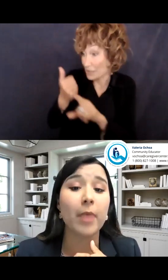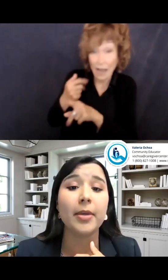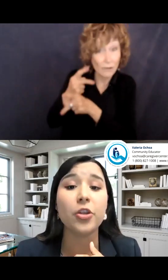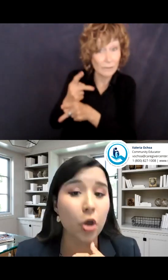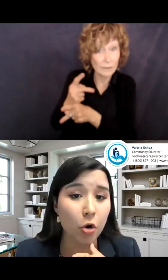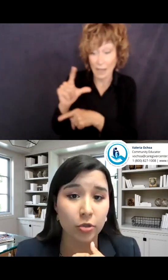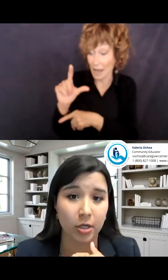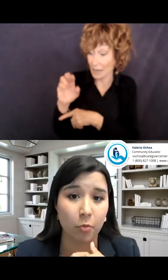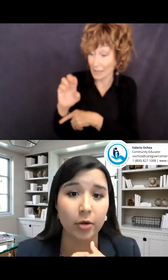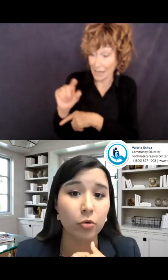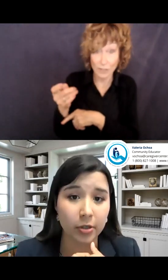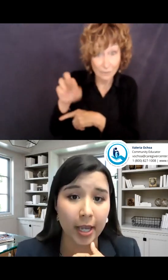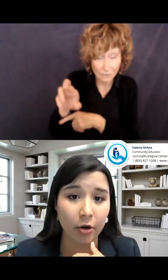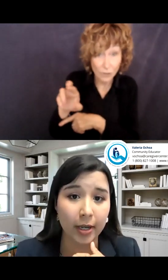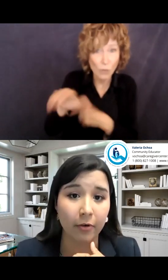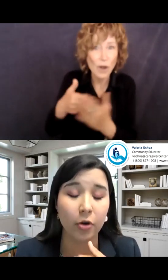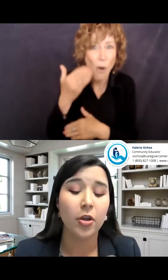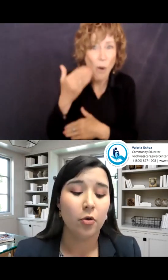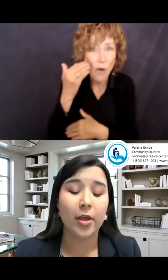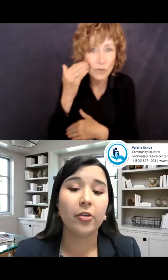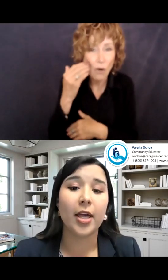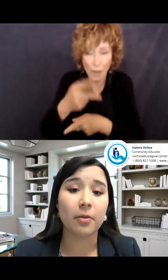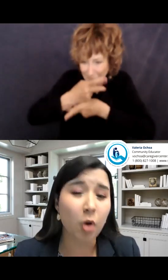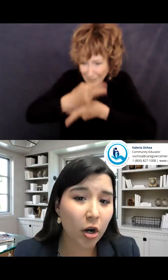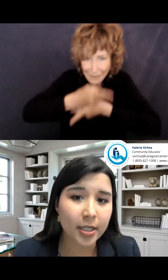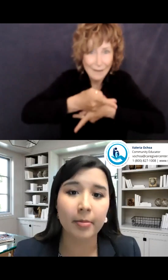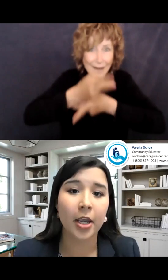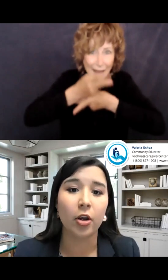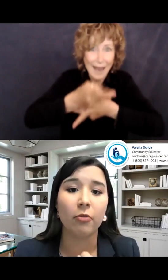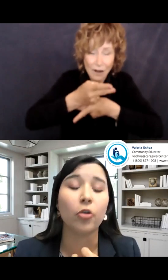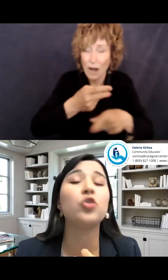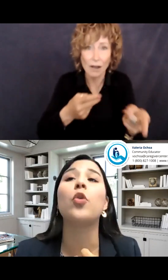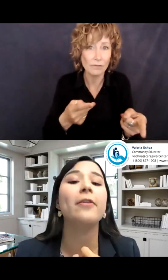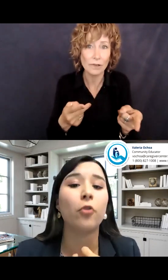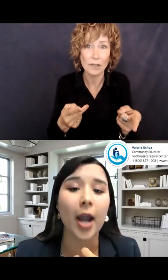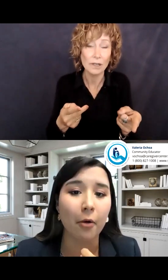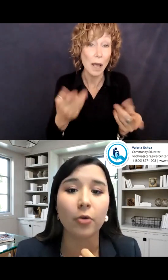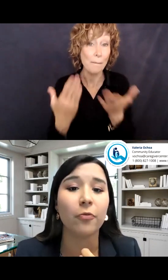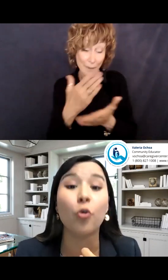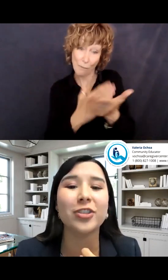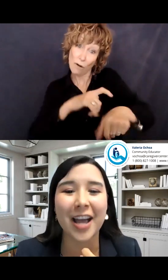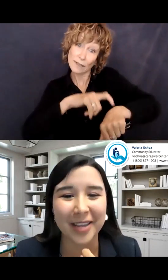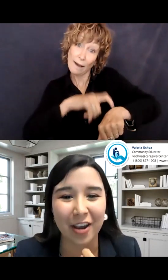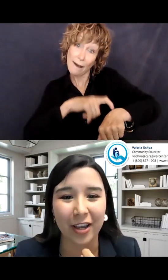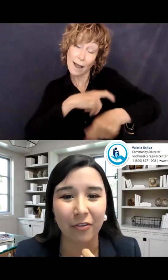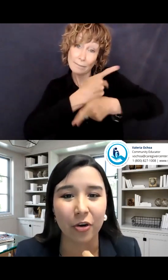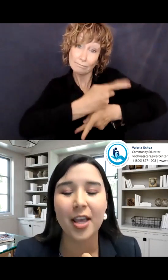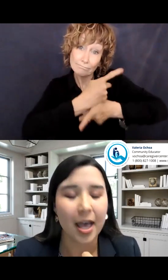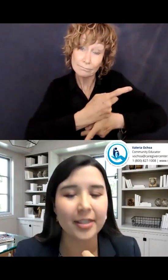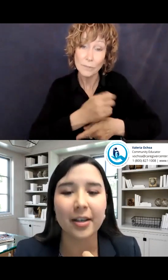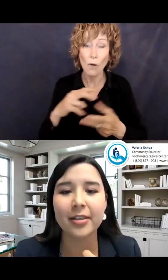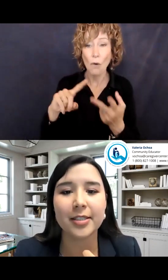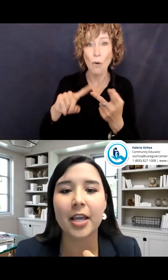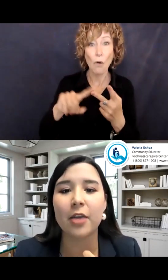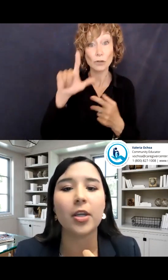or you maybe know someone who's a caregiver, whether that's a part-time caregiver or 24-hour full-time caregiver.